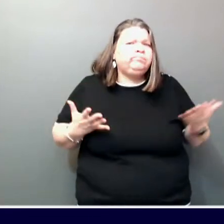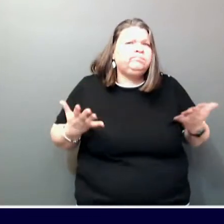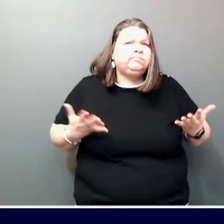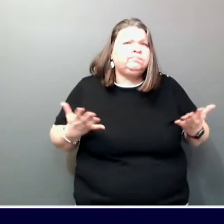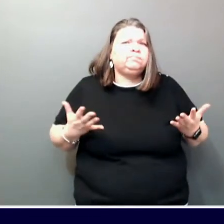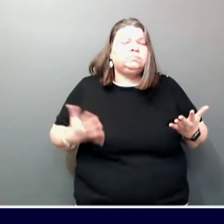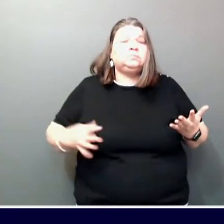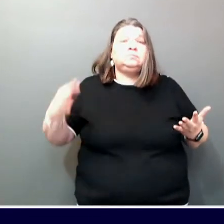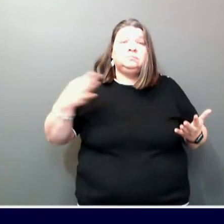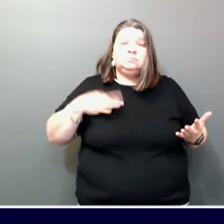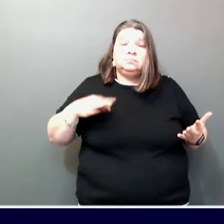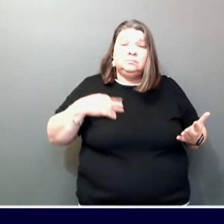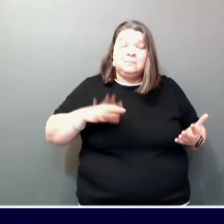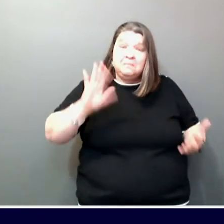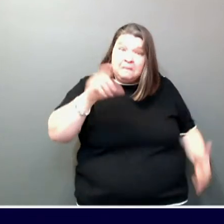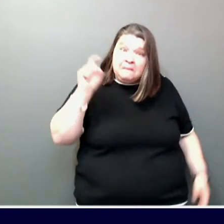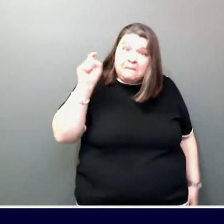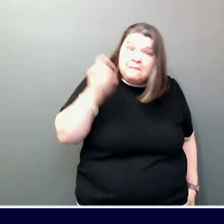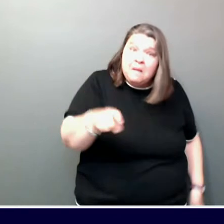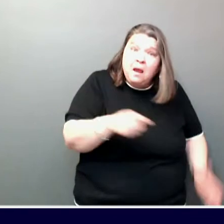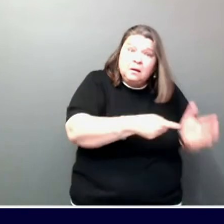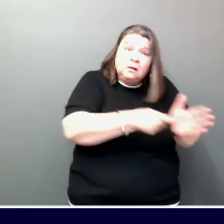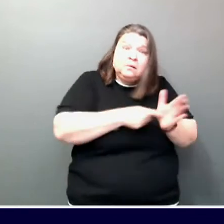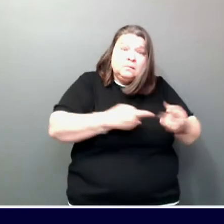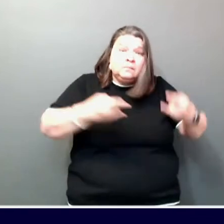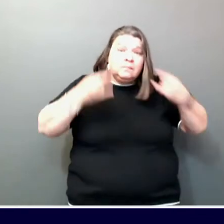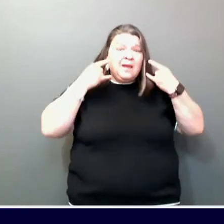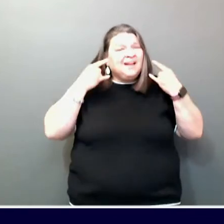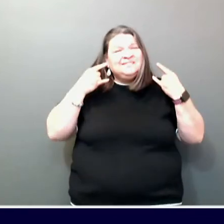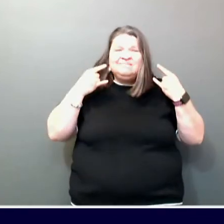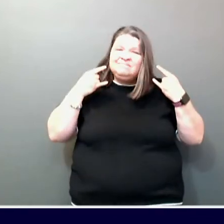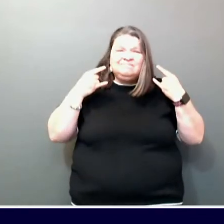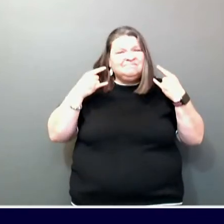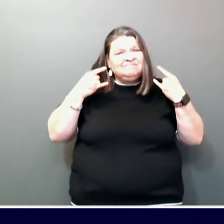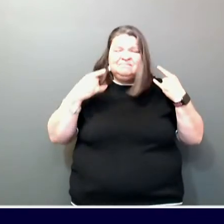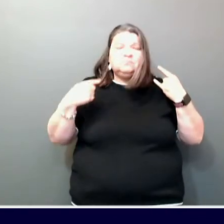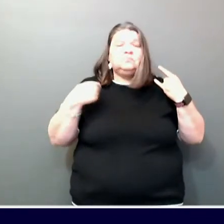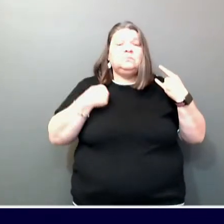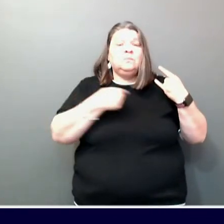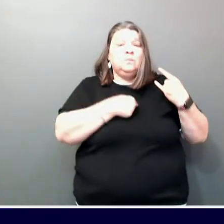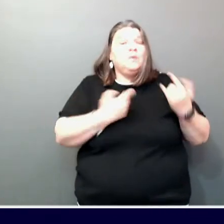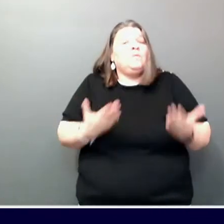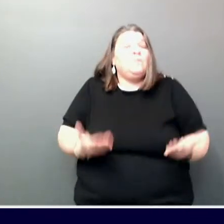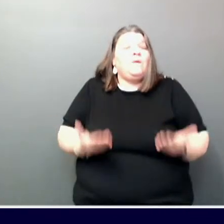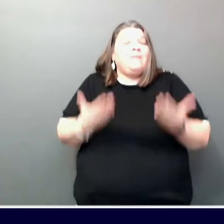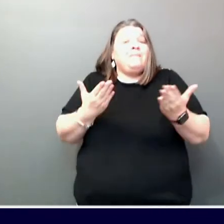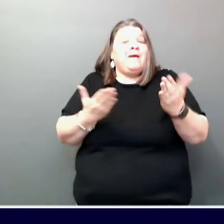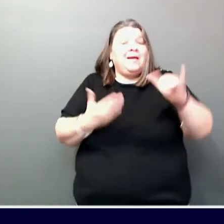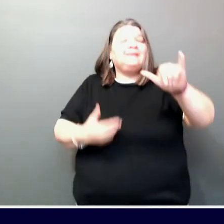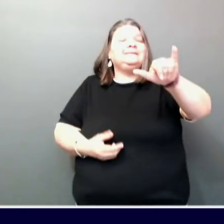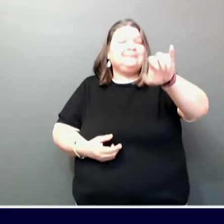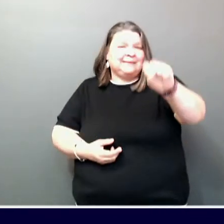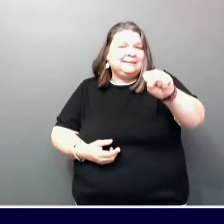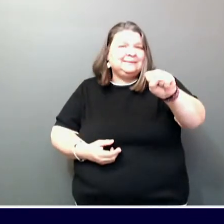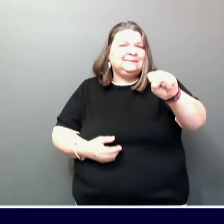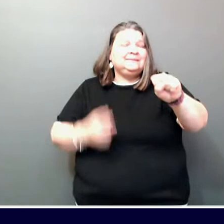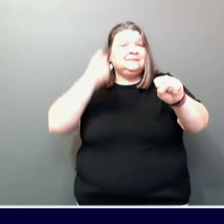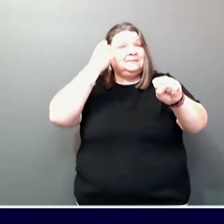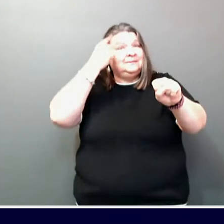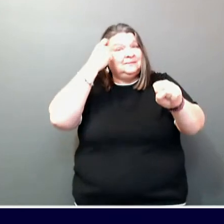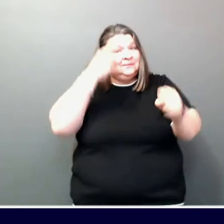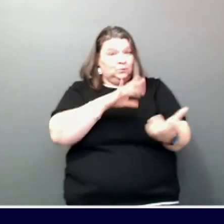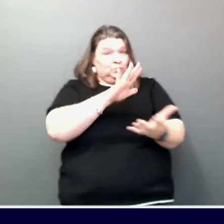The Maine CDC recommends masks in schools right now, but the ultimate decision is one for schools and their